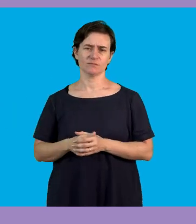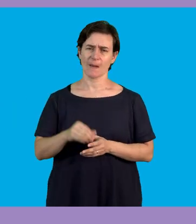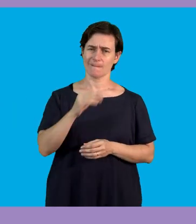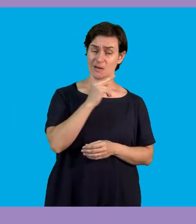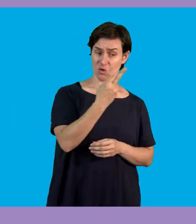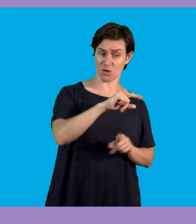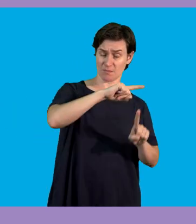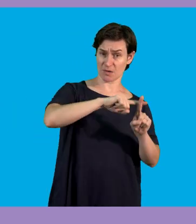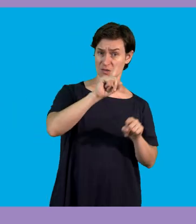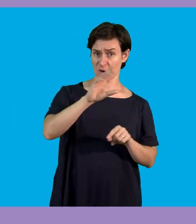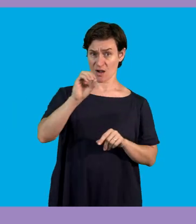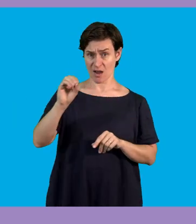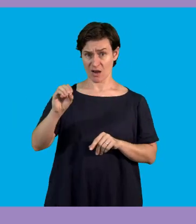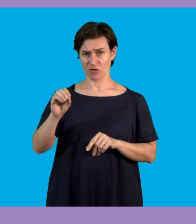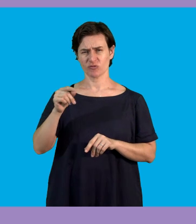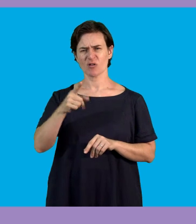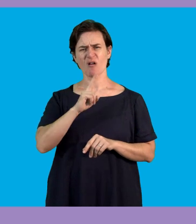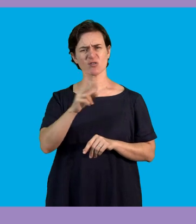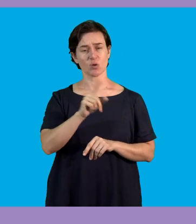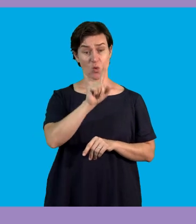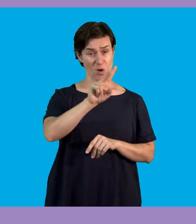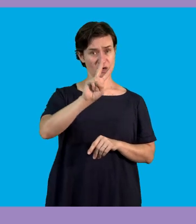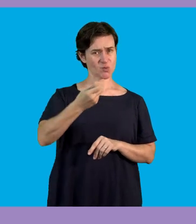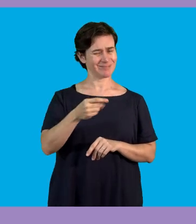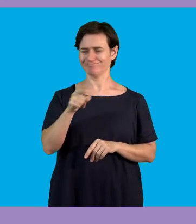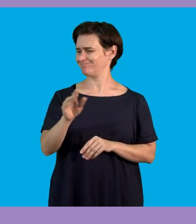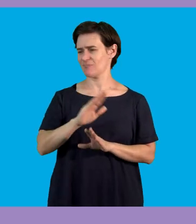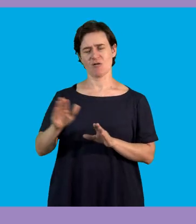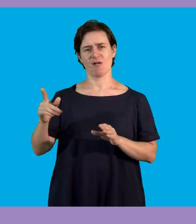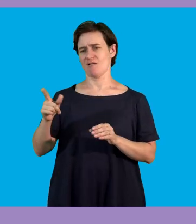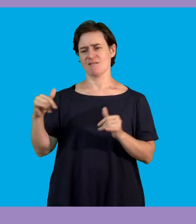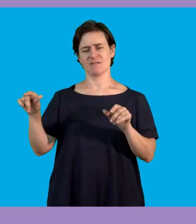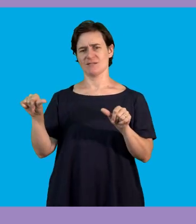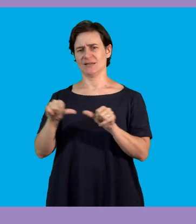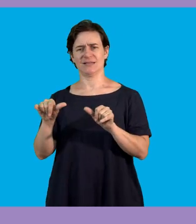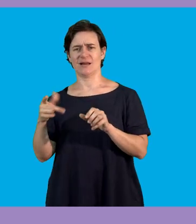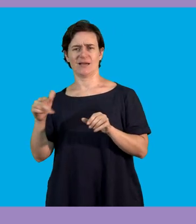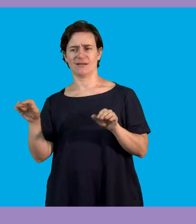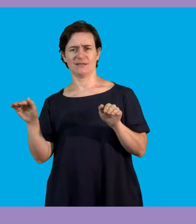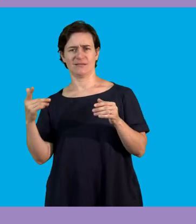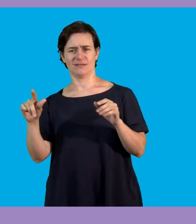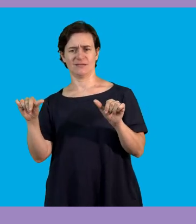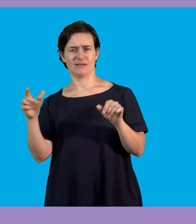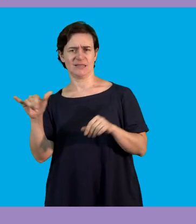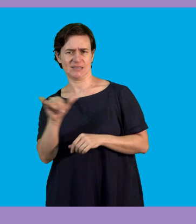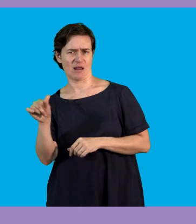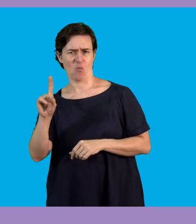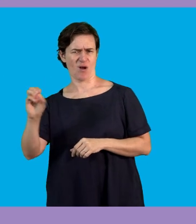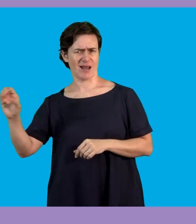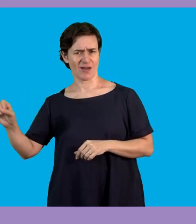So 20 plus 100 is 120, which is not equal to 100. So we've moved